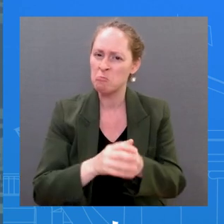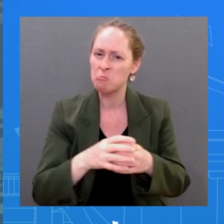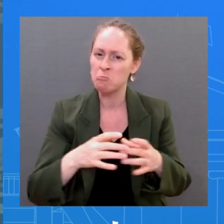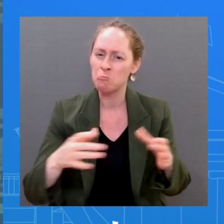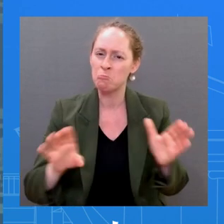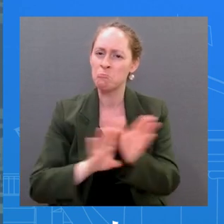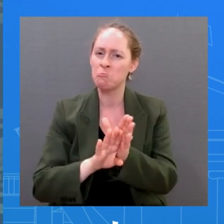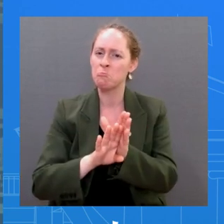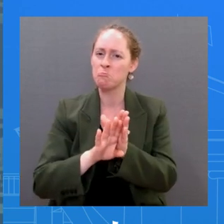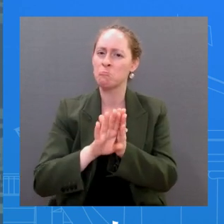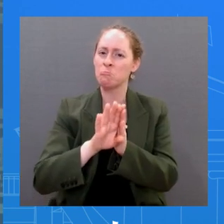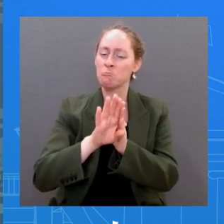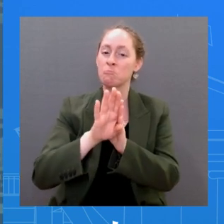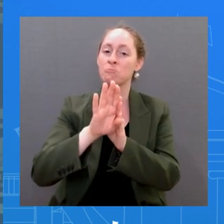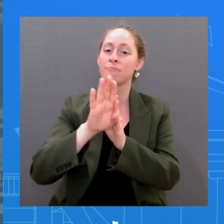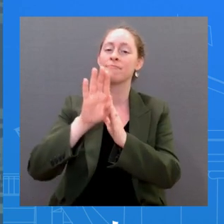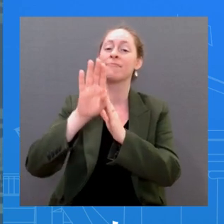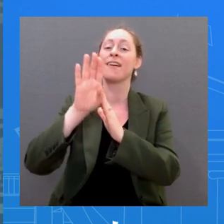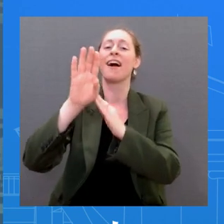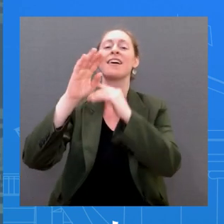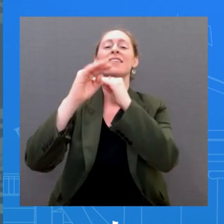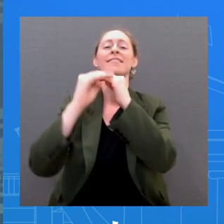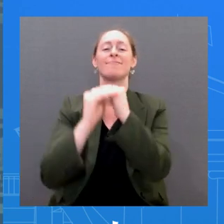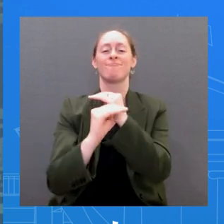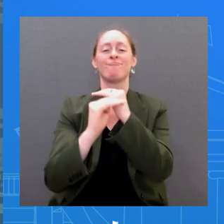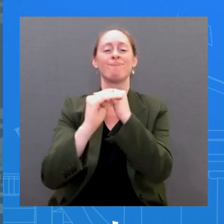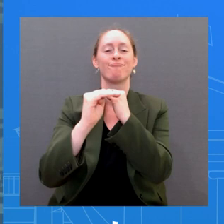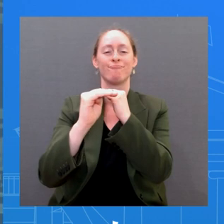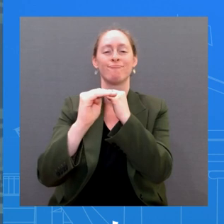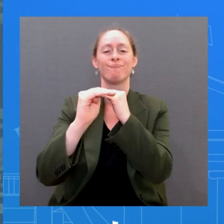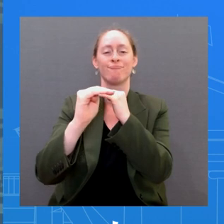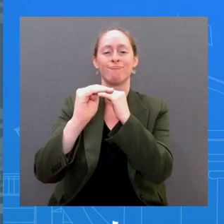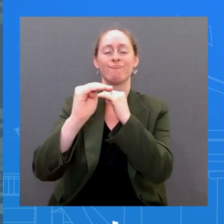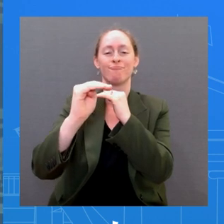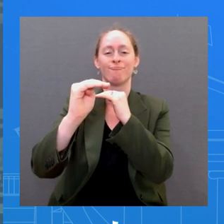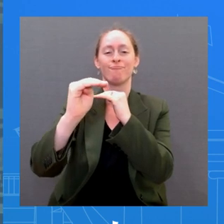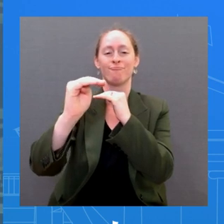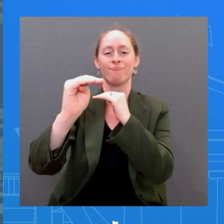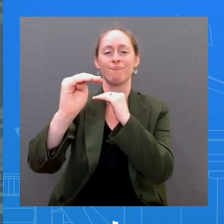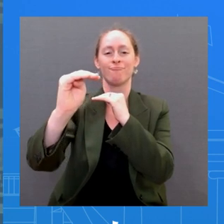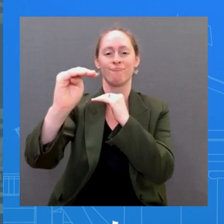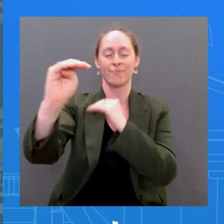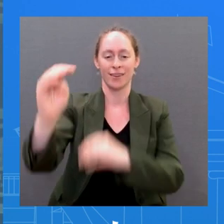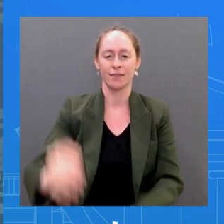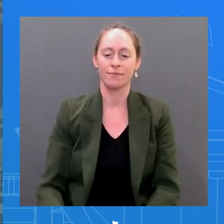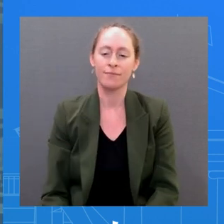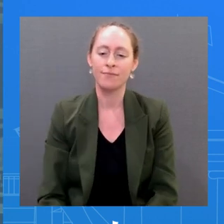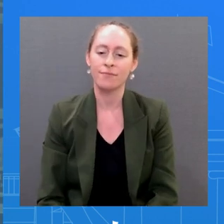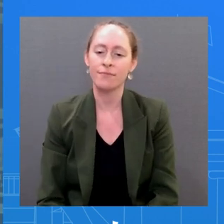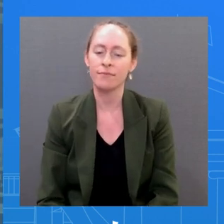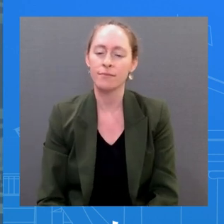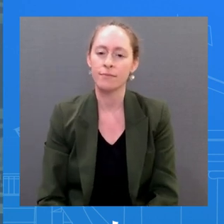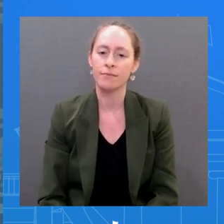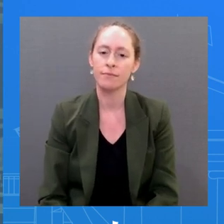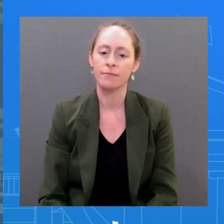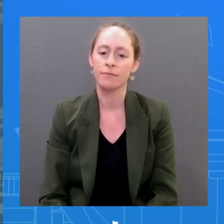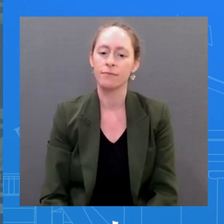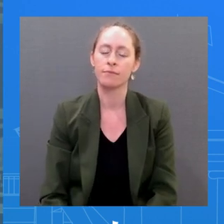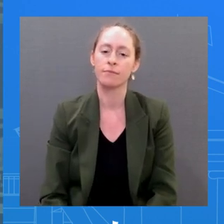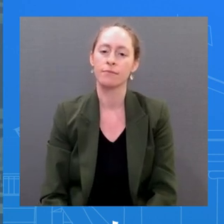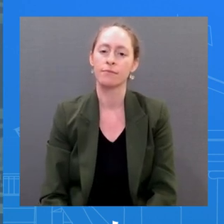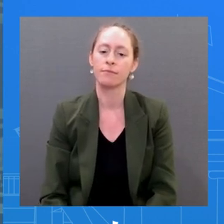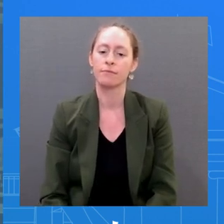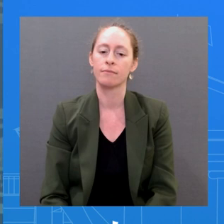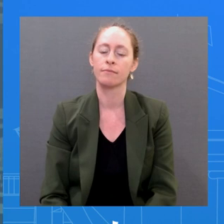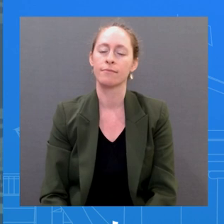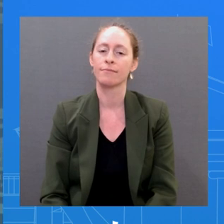these historic gains that I just laid out. 8.7 million new jobs in this past year and a half. And so one of the